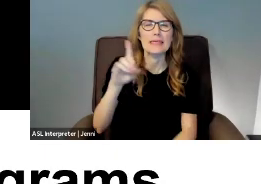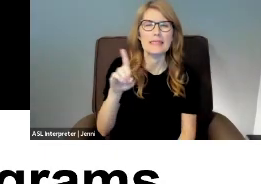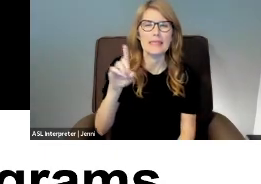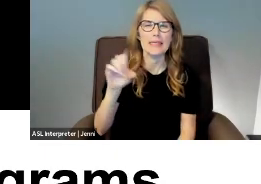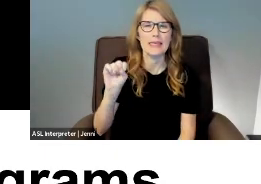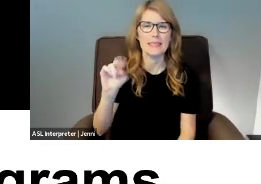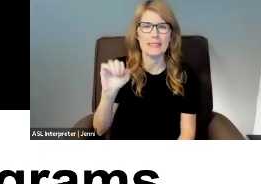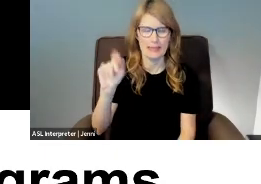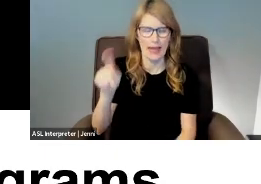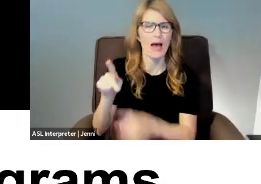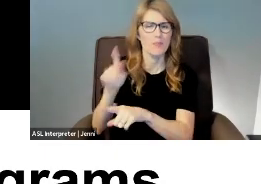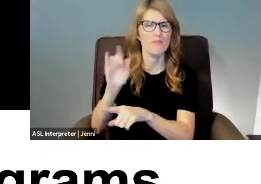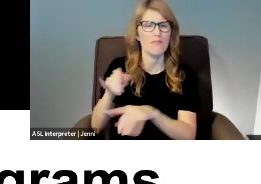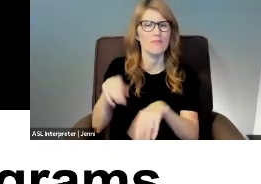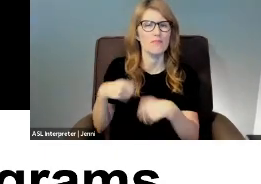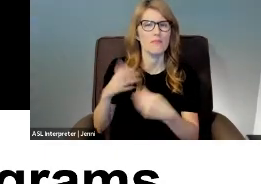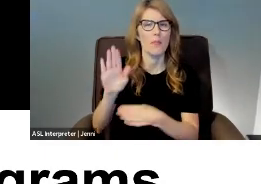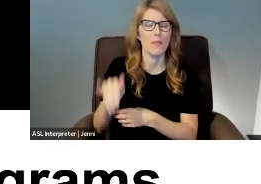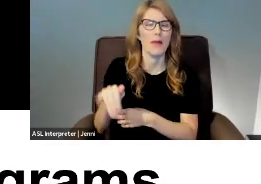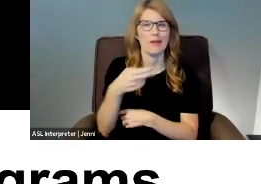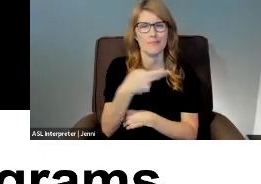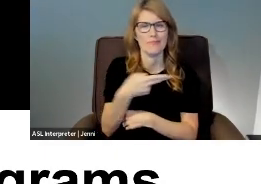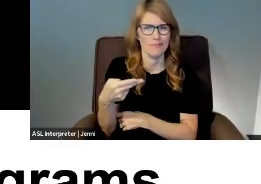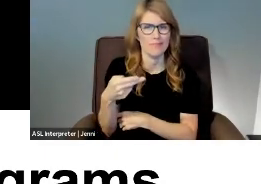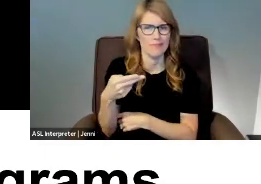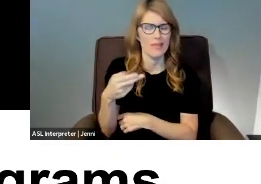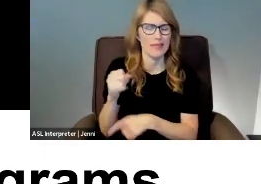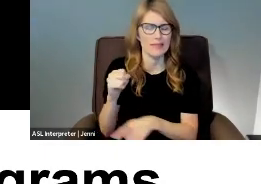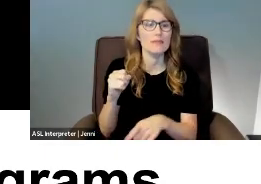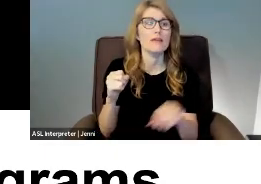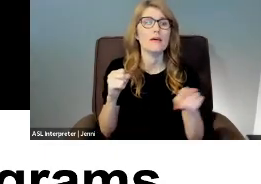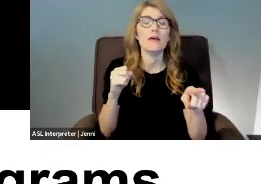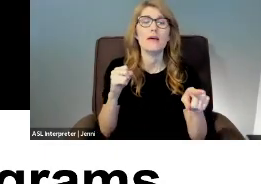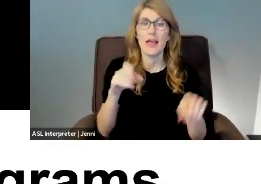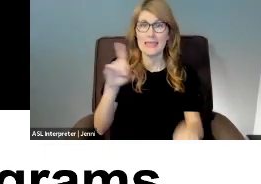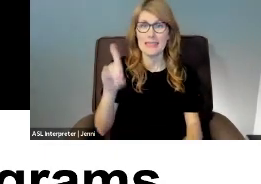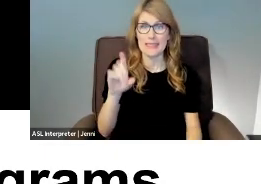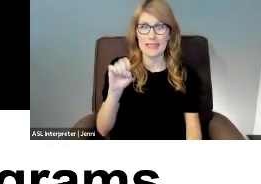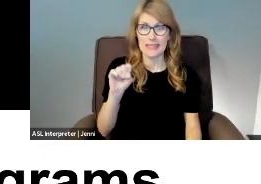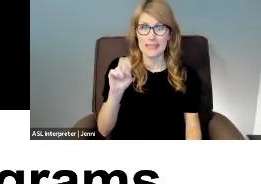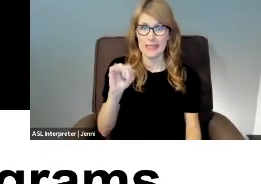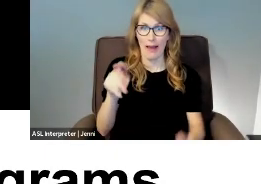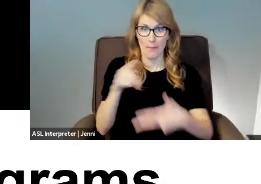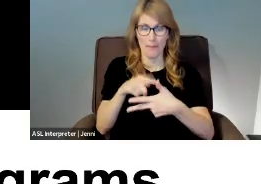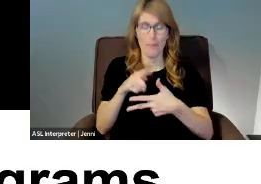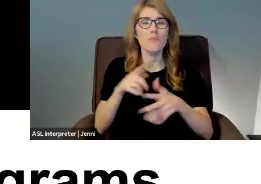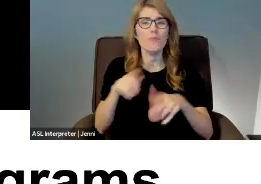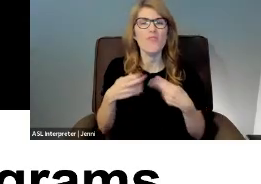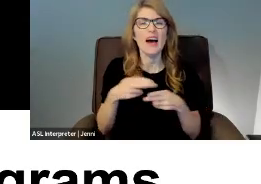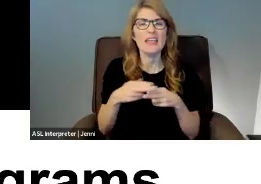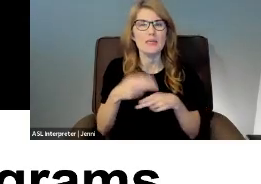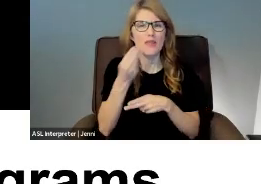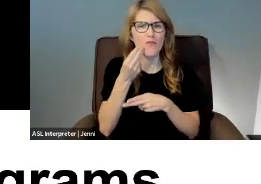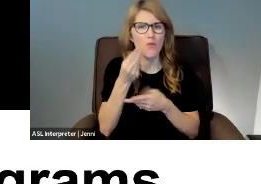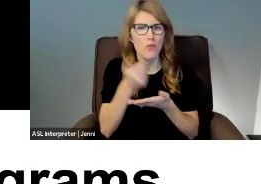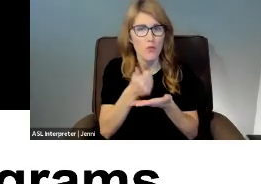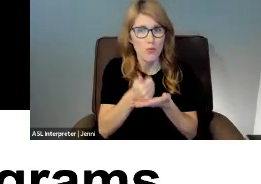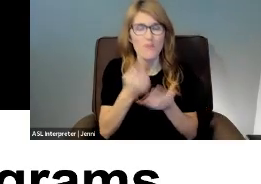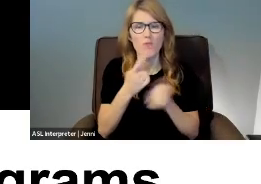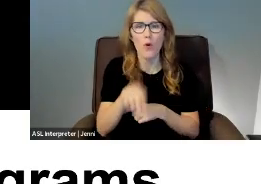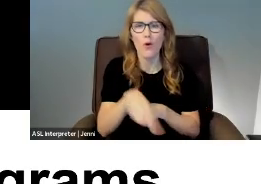Health and Human Services. And this DSNAP provides temporary food assistance to households